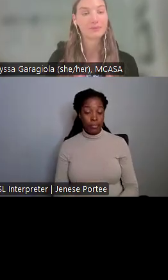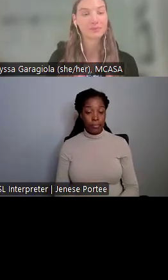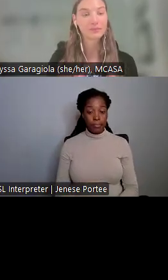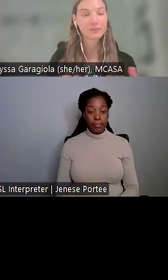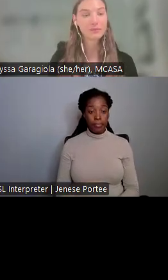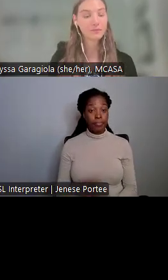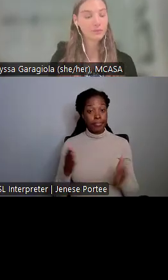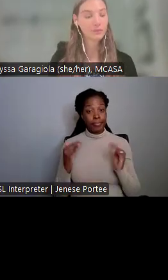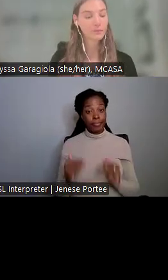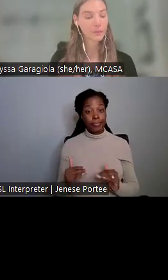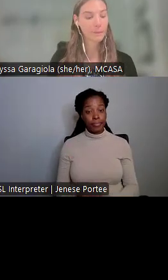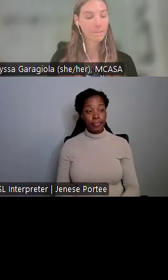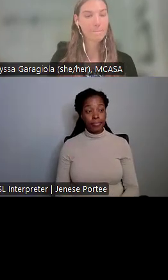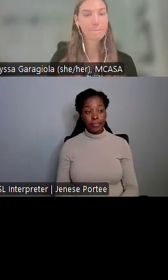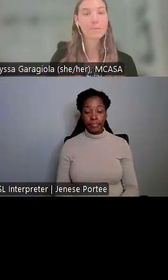slide.